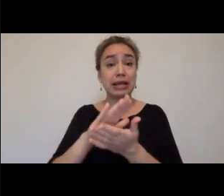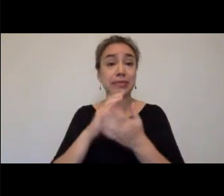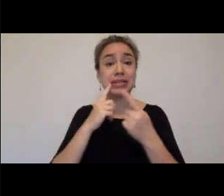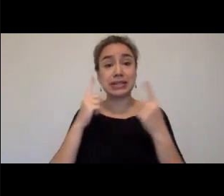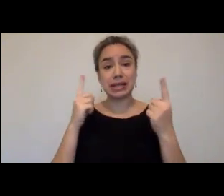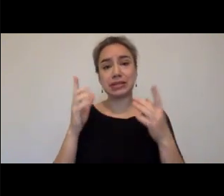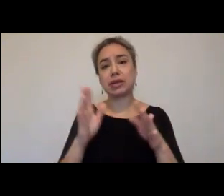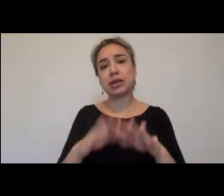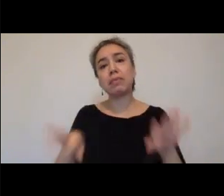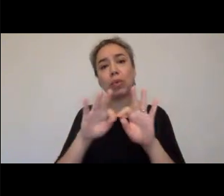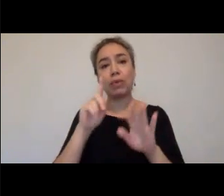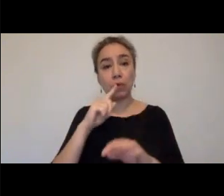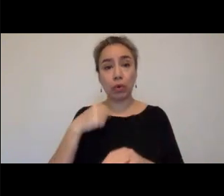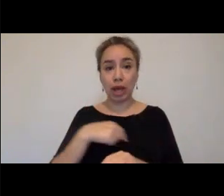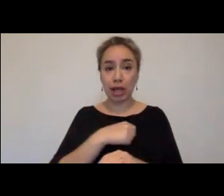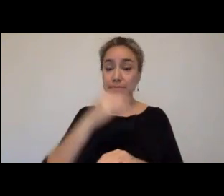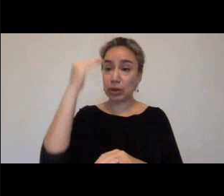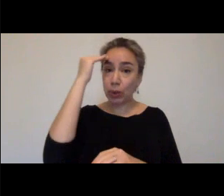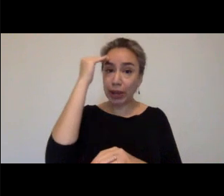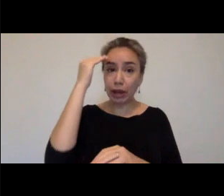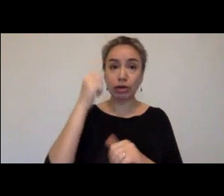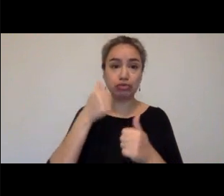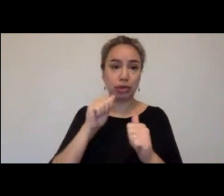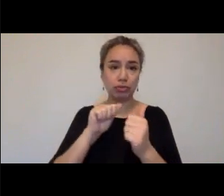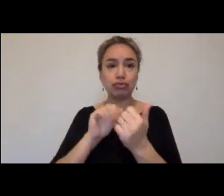important that we be aware of these and try to address them.